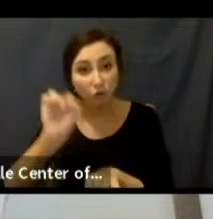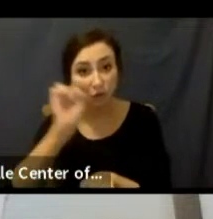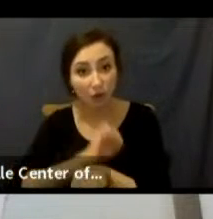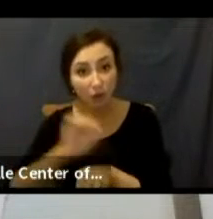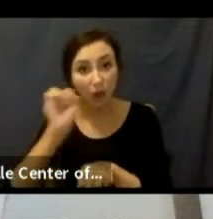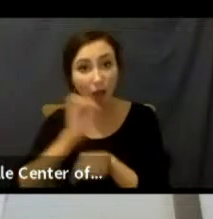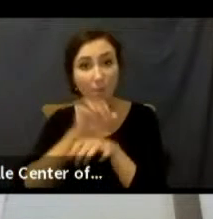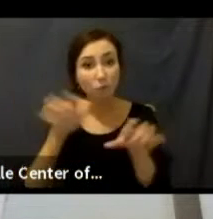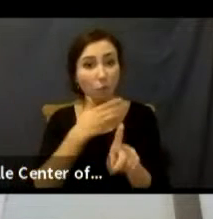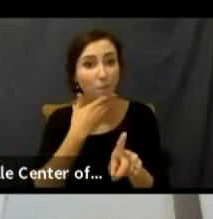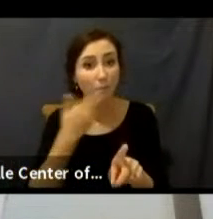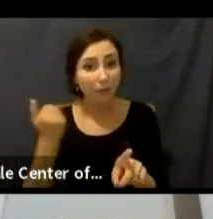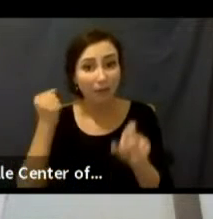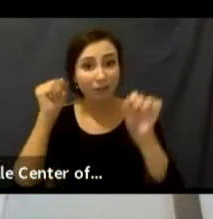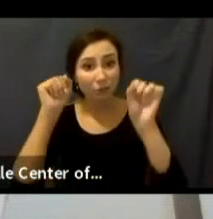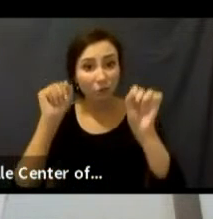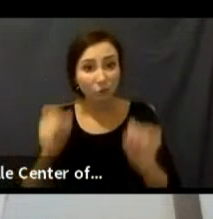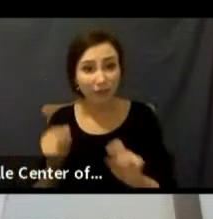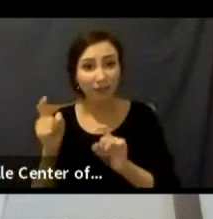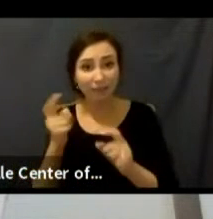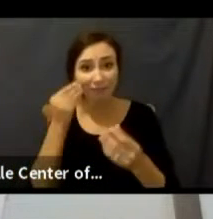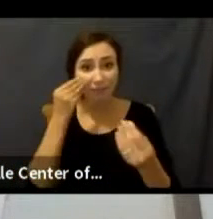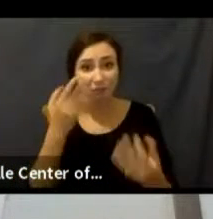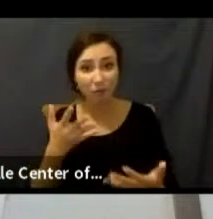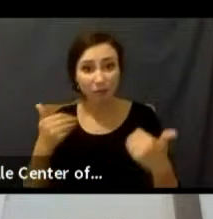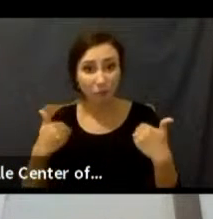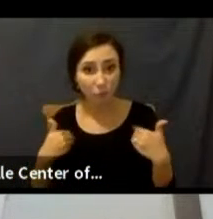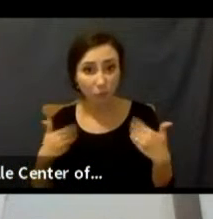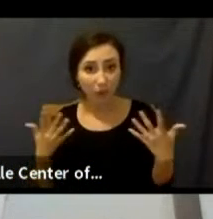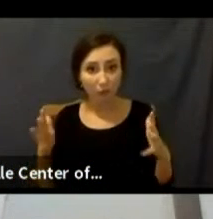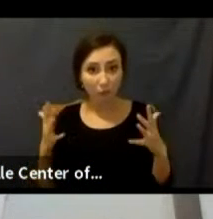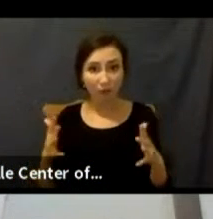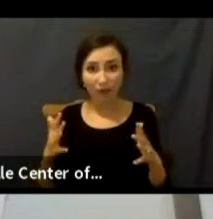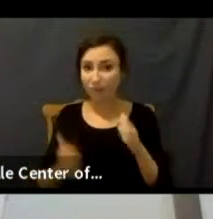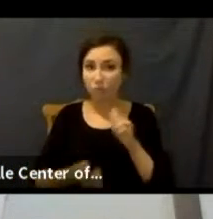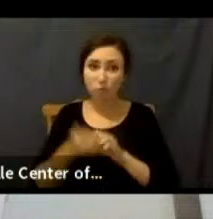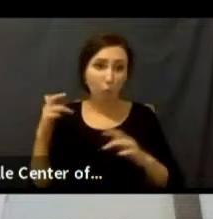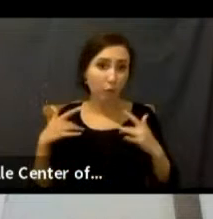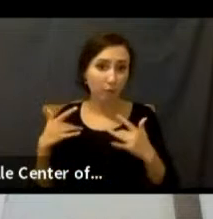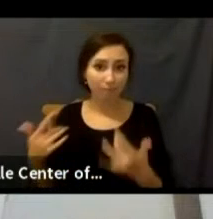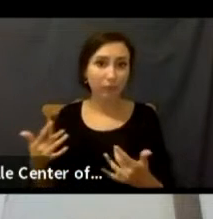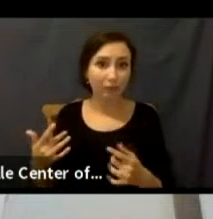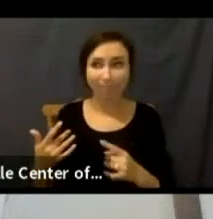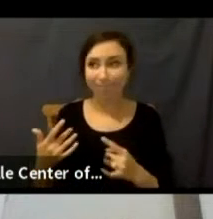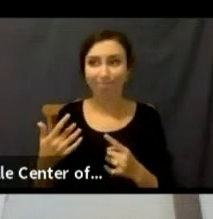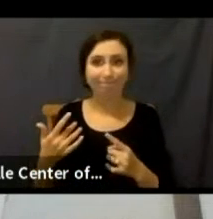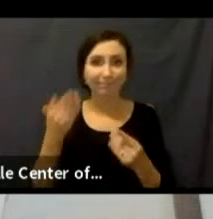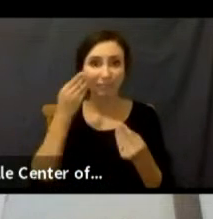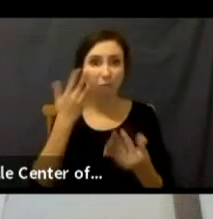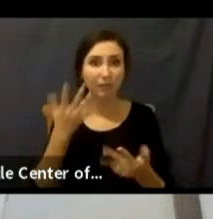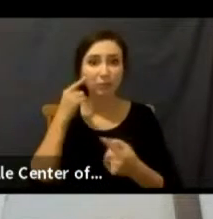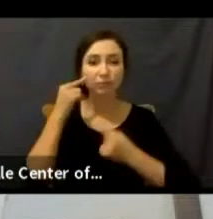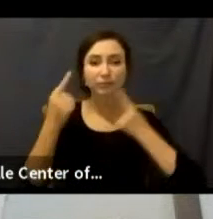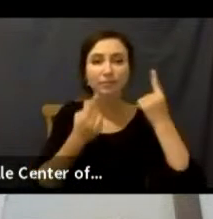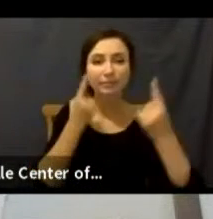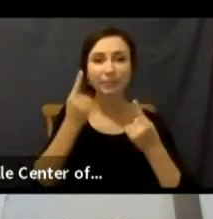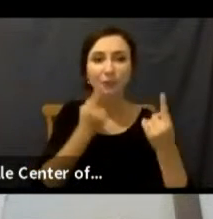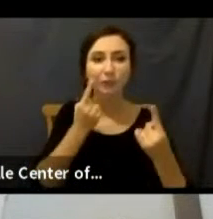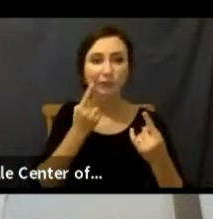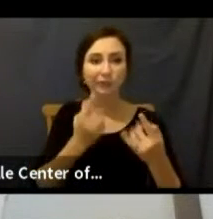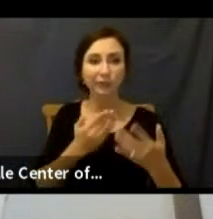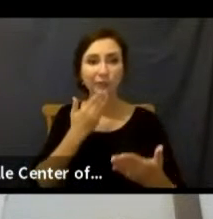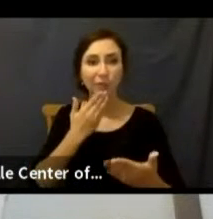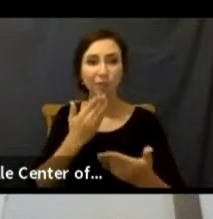the best you can, given the information you have, the most up-to-date information, to consider the well-being of